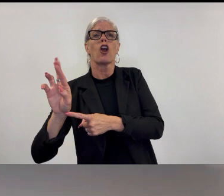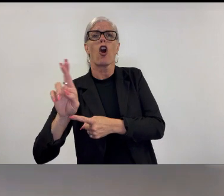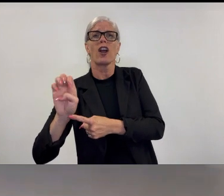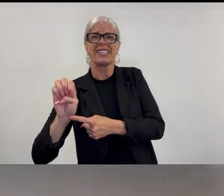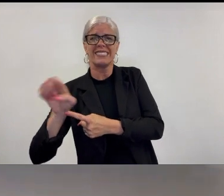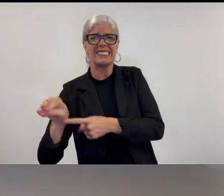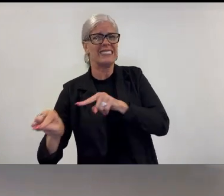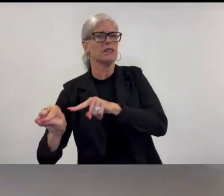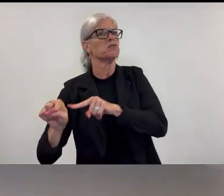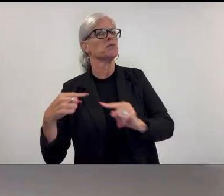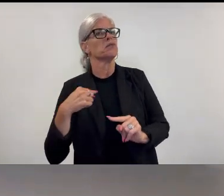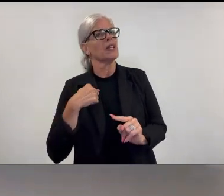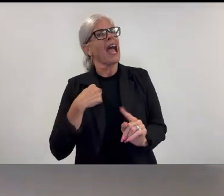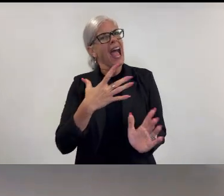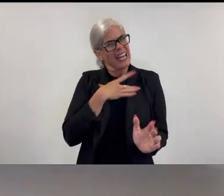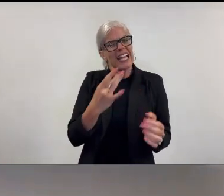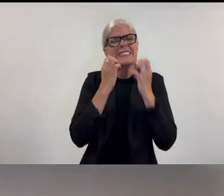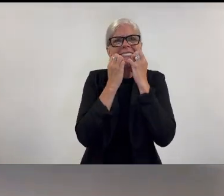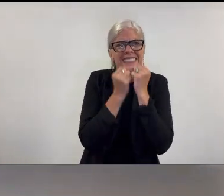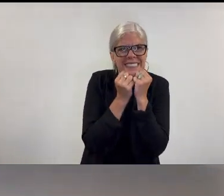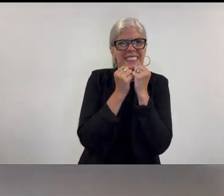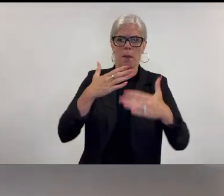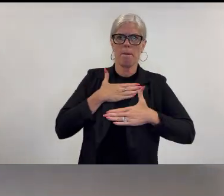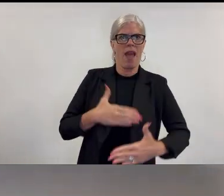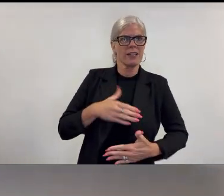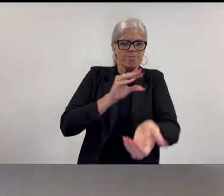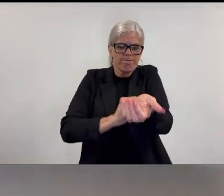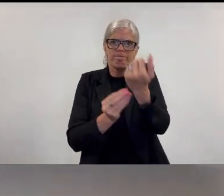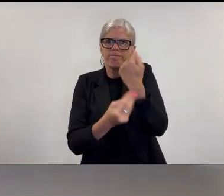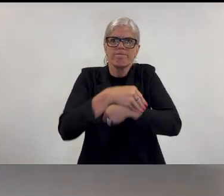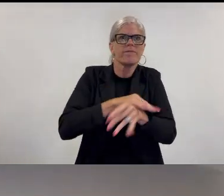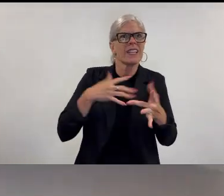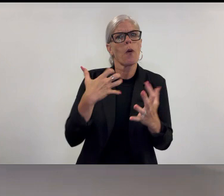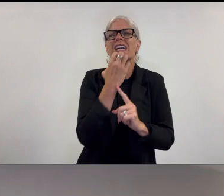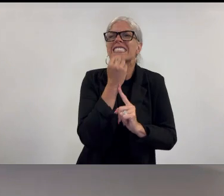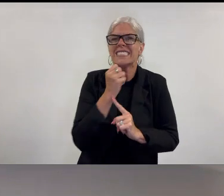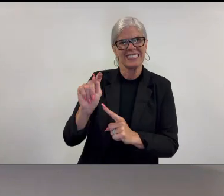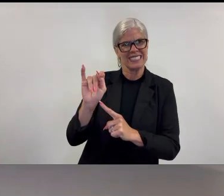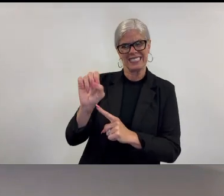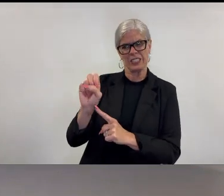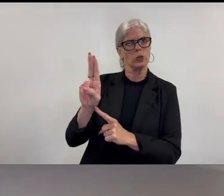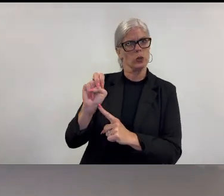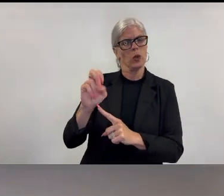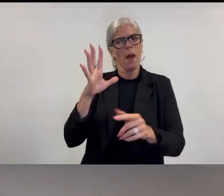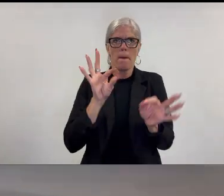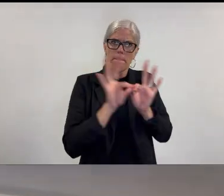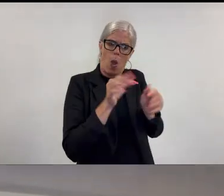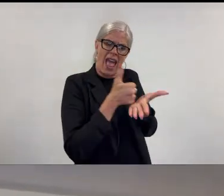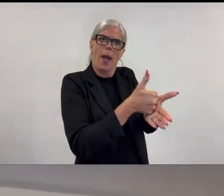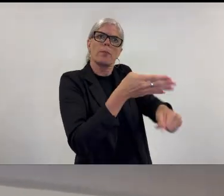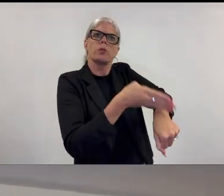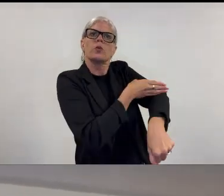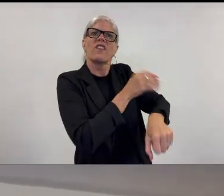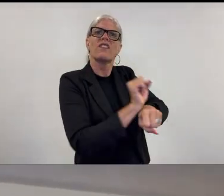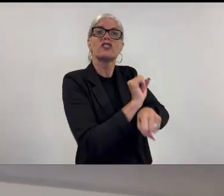no. I'm a preservationist. I try to preserve tissue and improve function. So I will